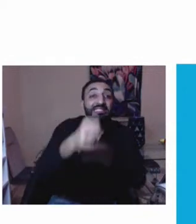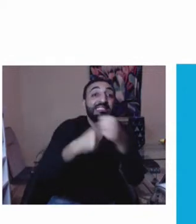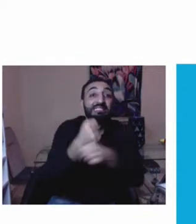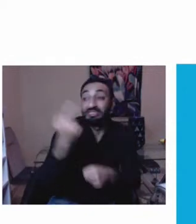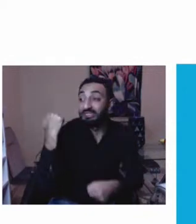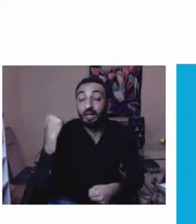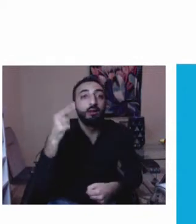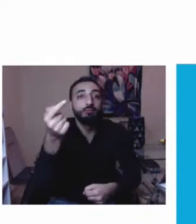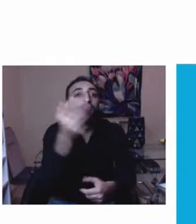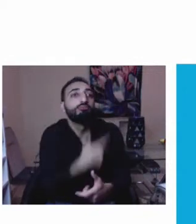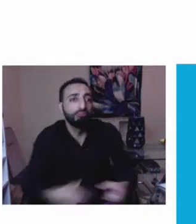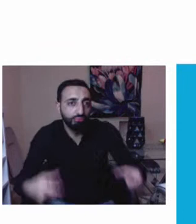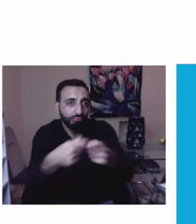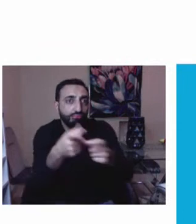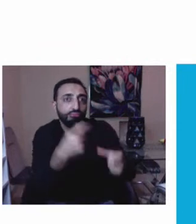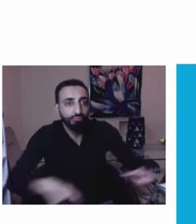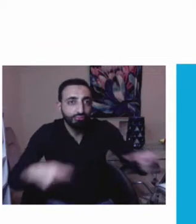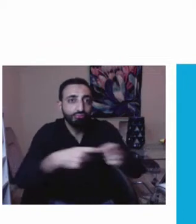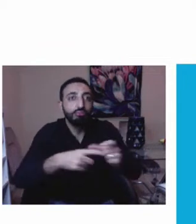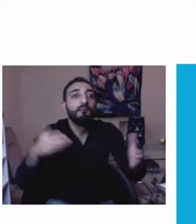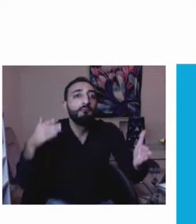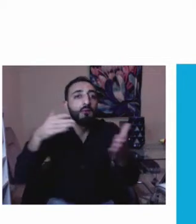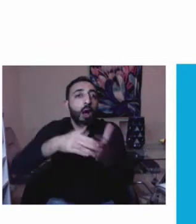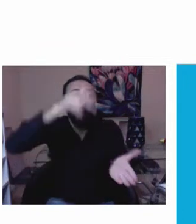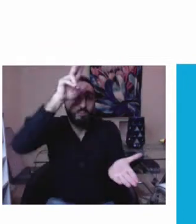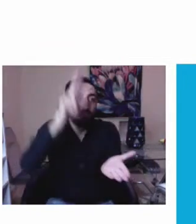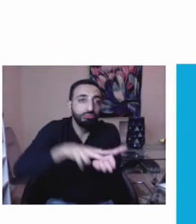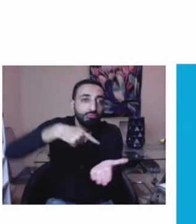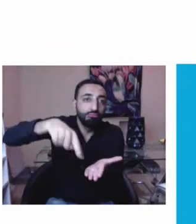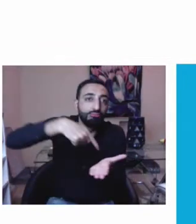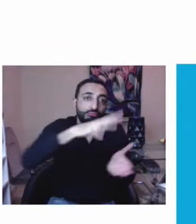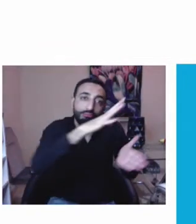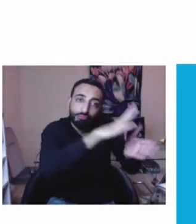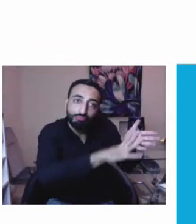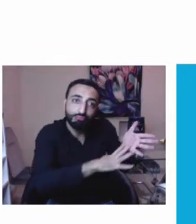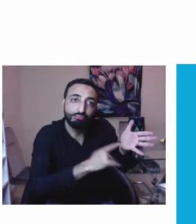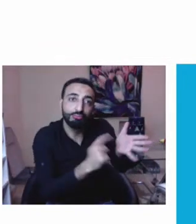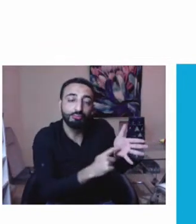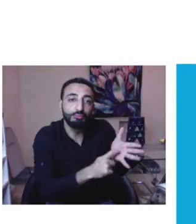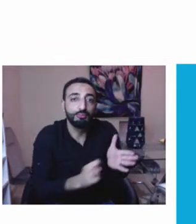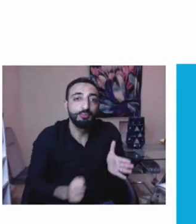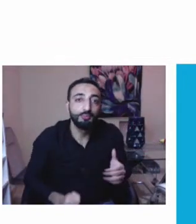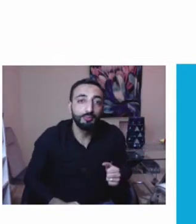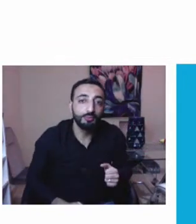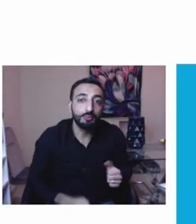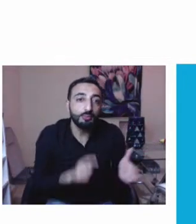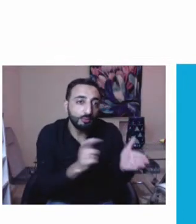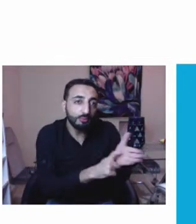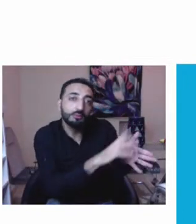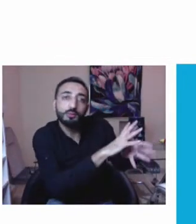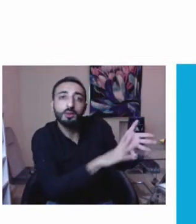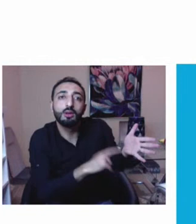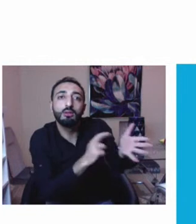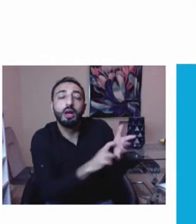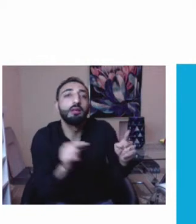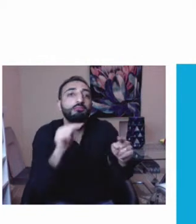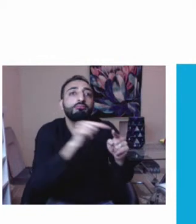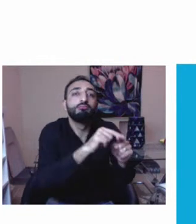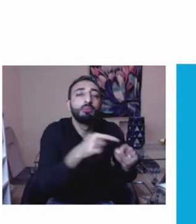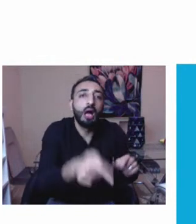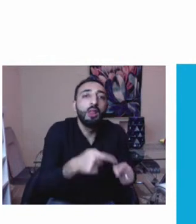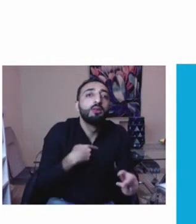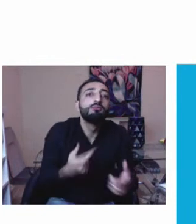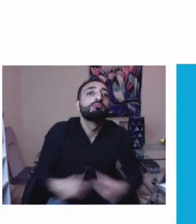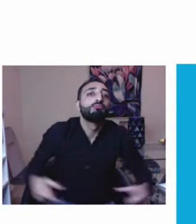to the upcoming preparations for the UN General Assembly high-level meeting on financing for peacebuilding. Today's session provides us with